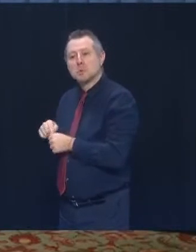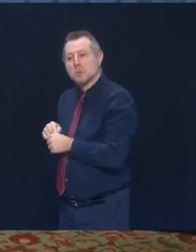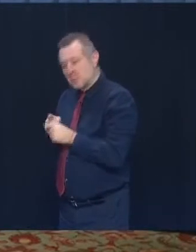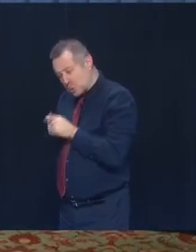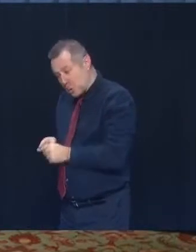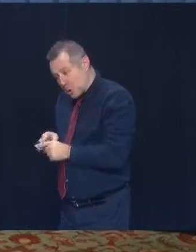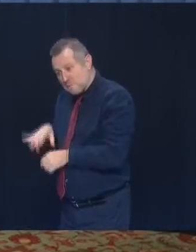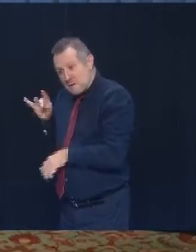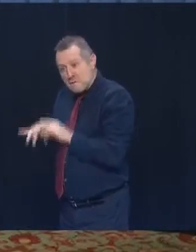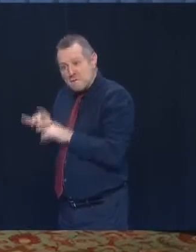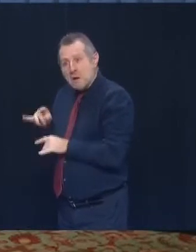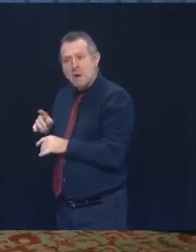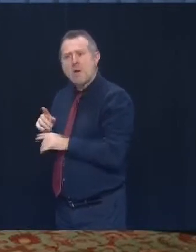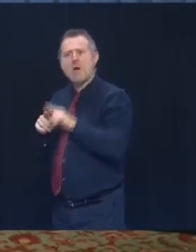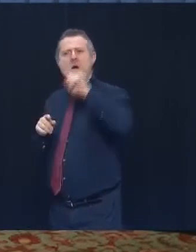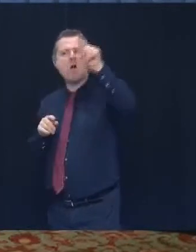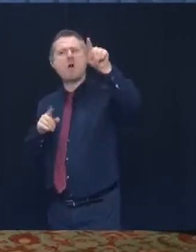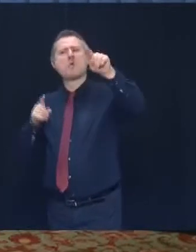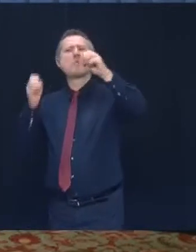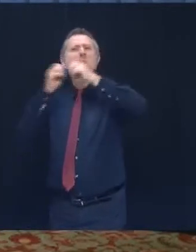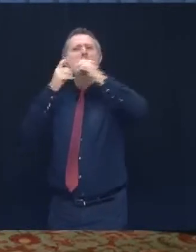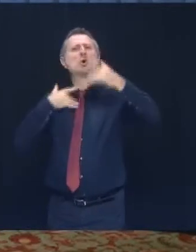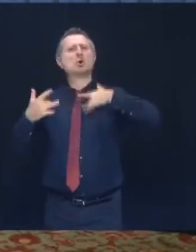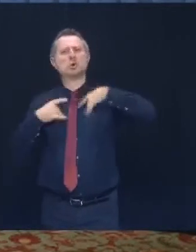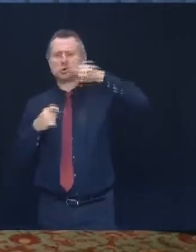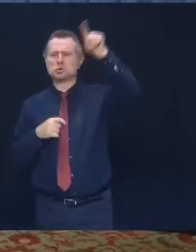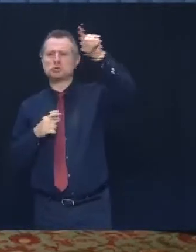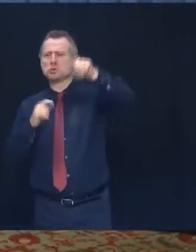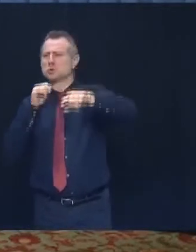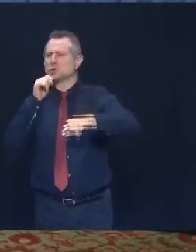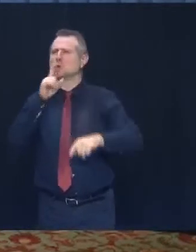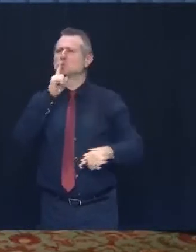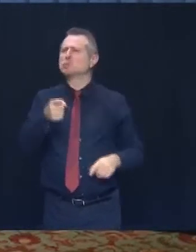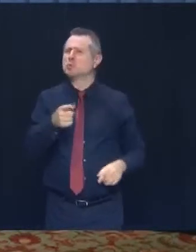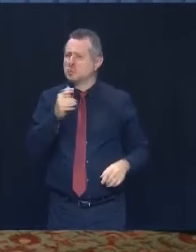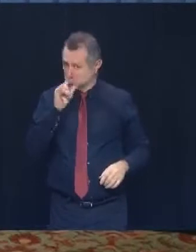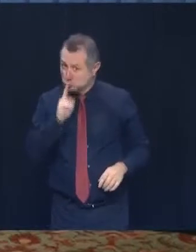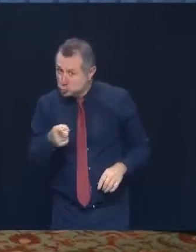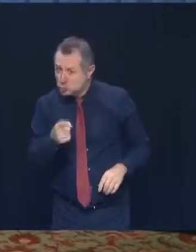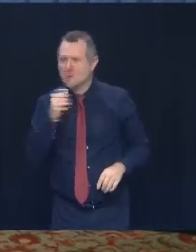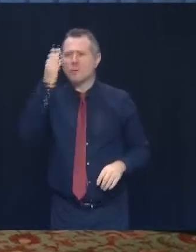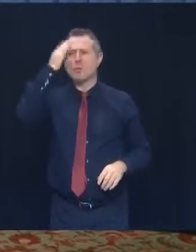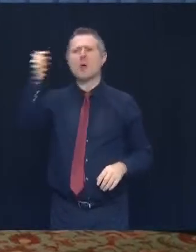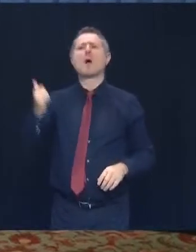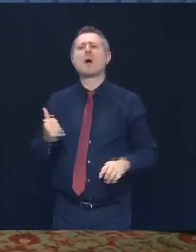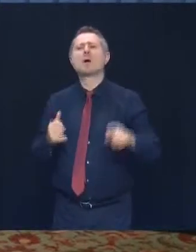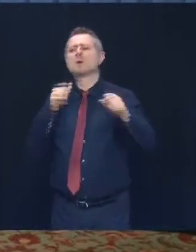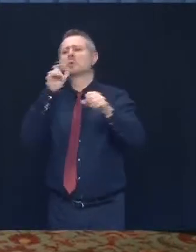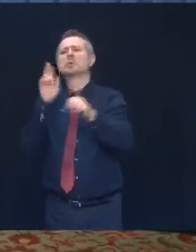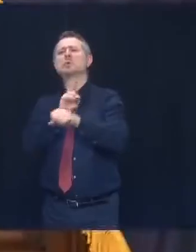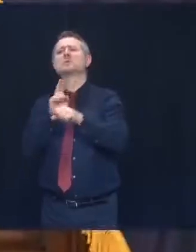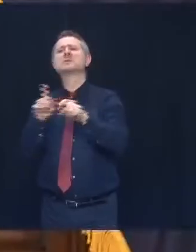was? And if that's the case, then why are you taking the microcluster approach in those southern tier counties?